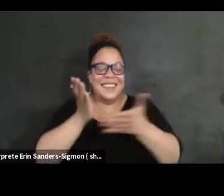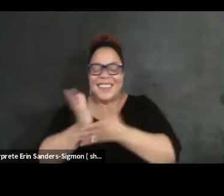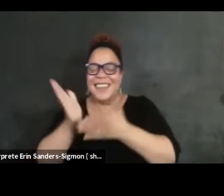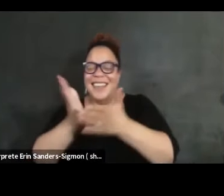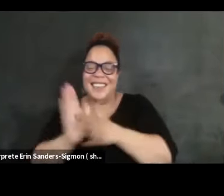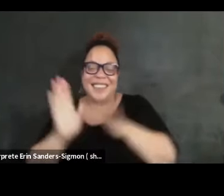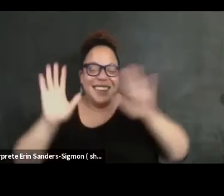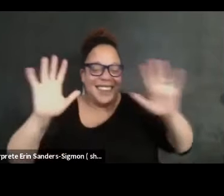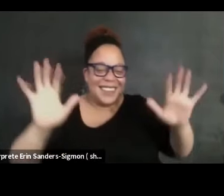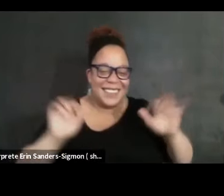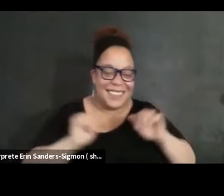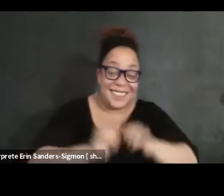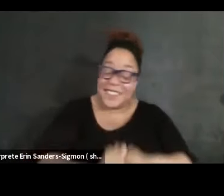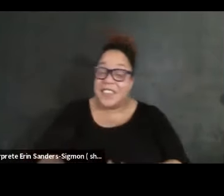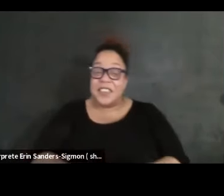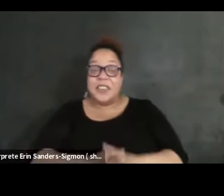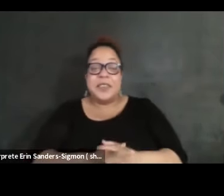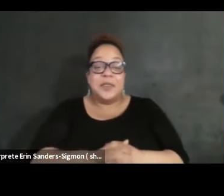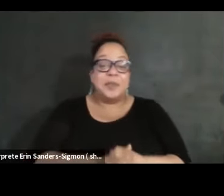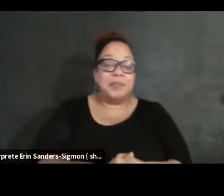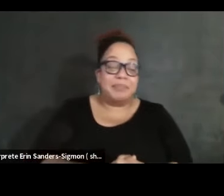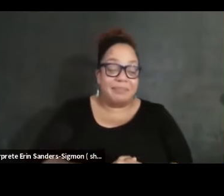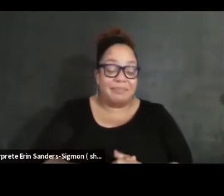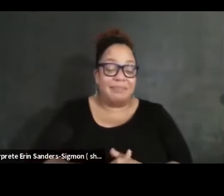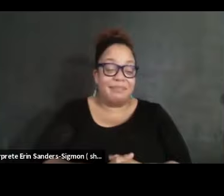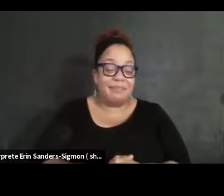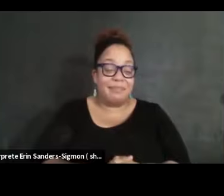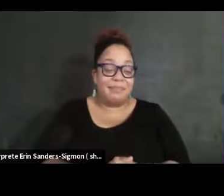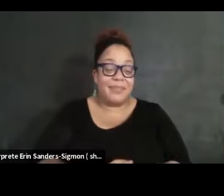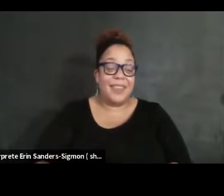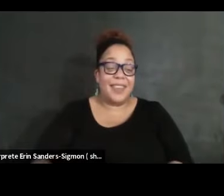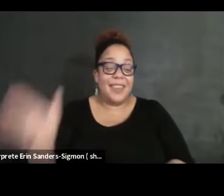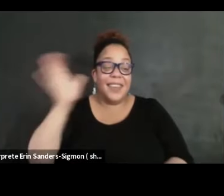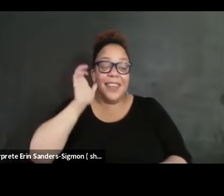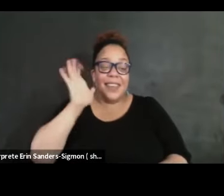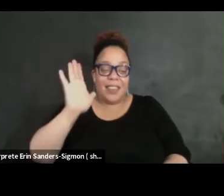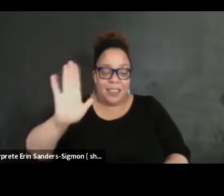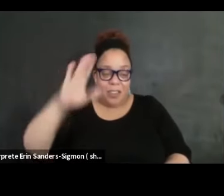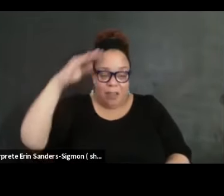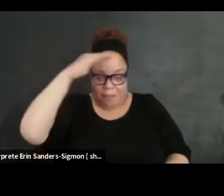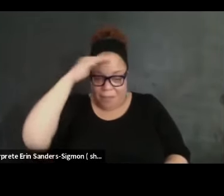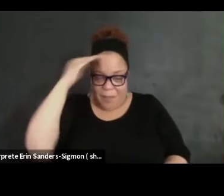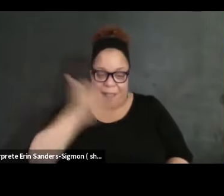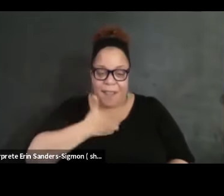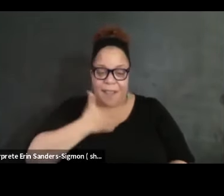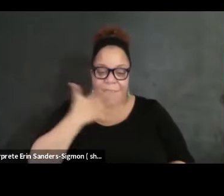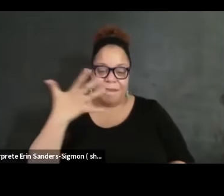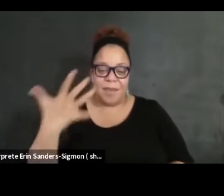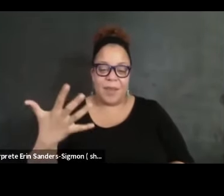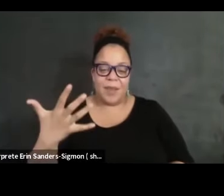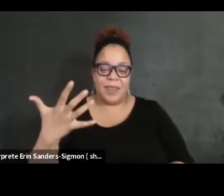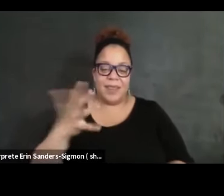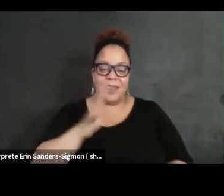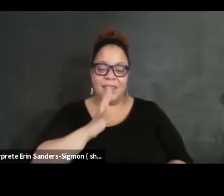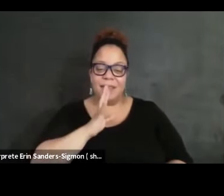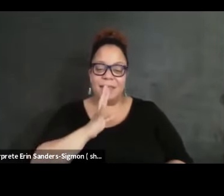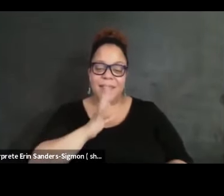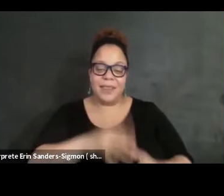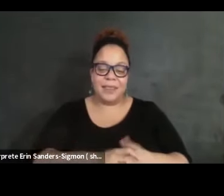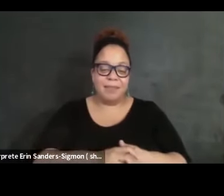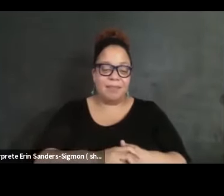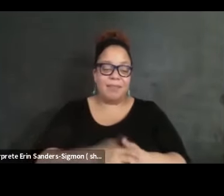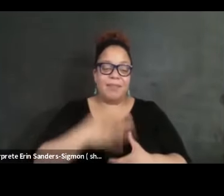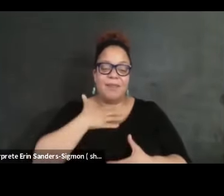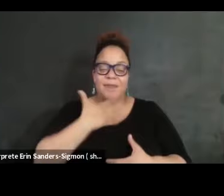Ever hear a black boy speak? Voice of mahogany, authority,